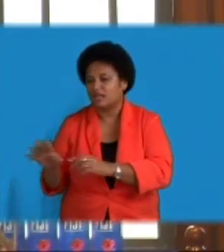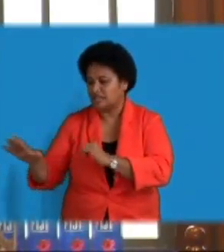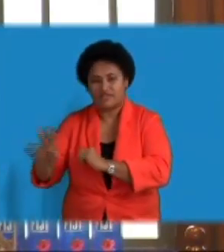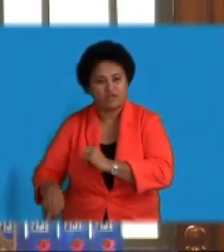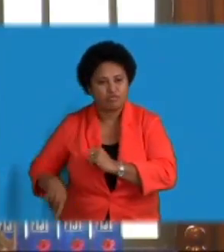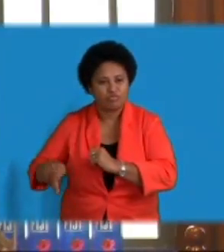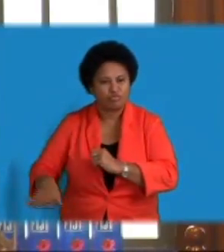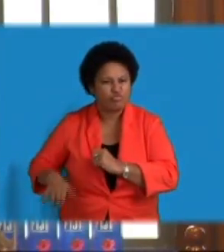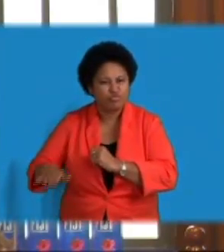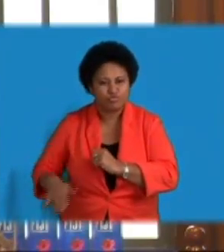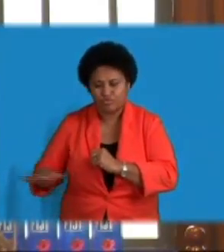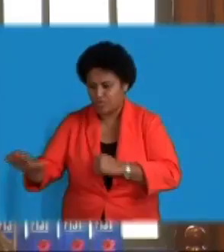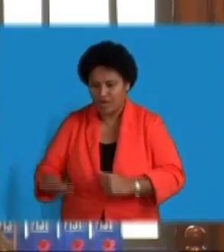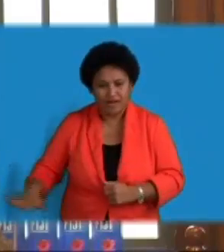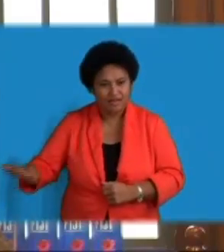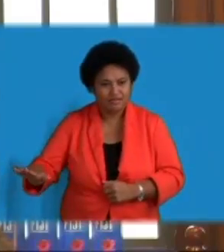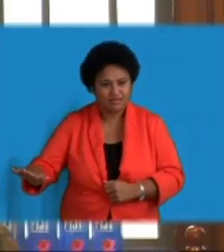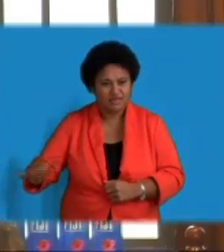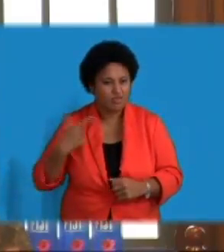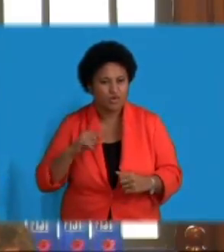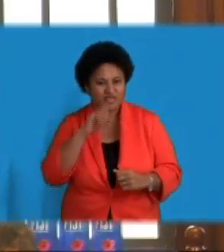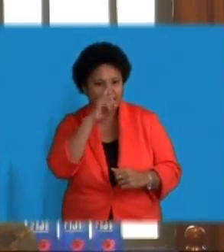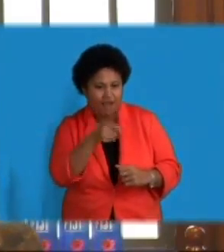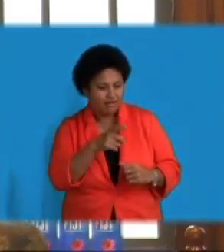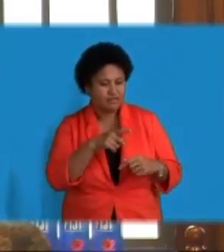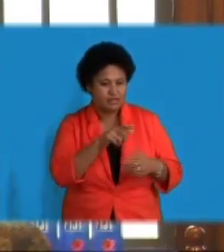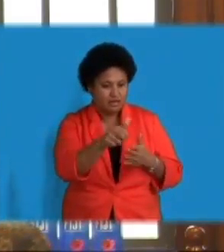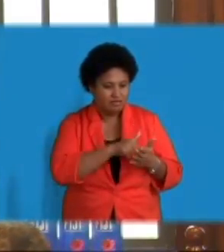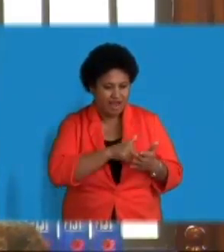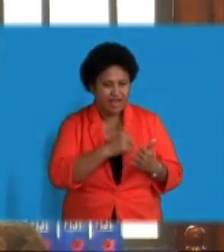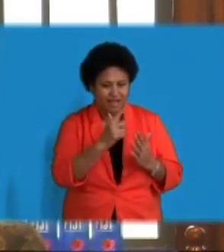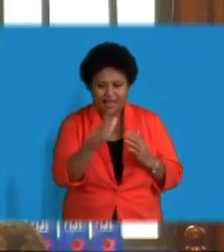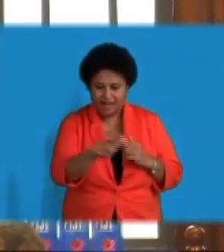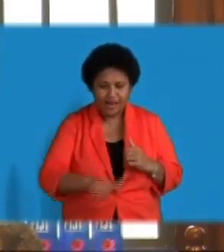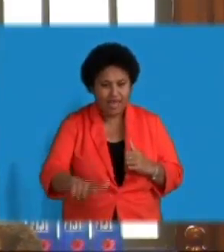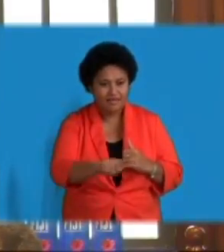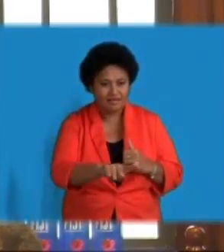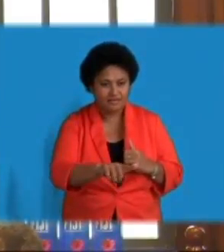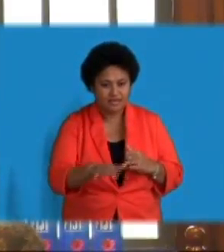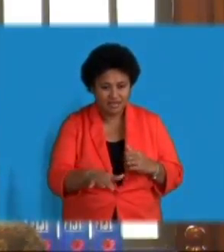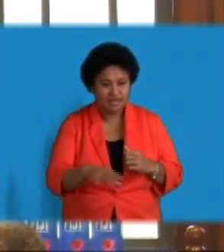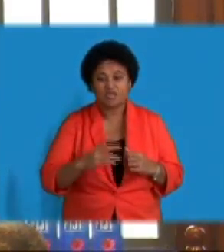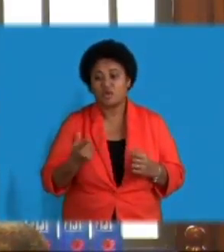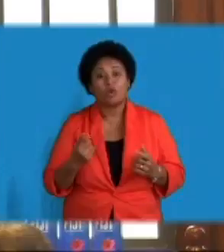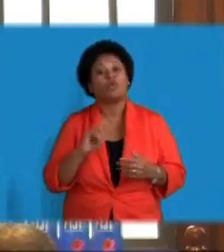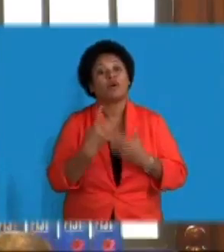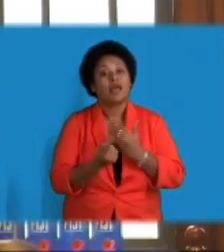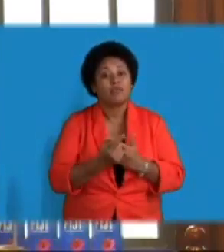system because they know they don't qualify. And that is encouraging other people to go and squat.